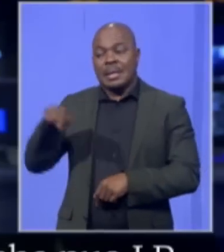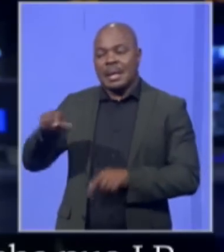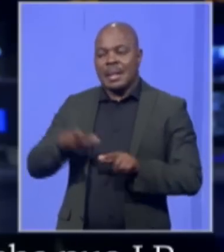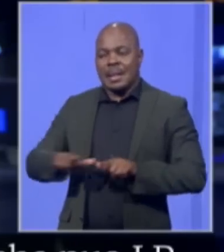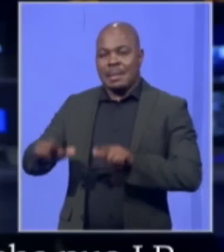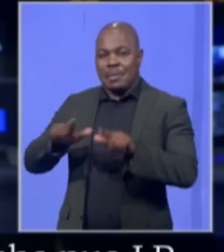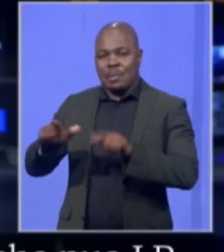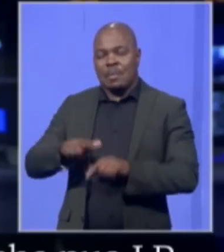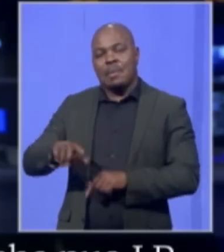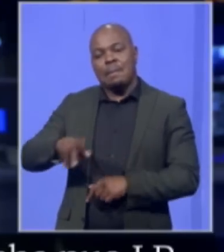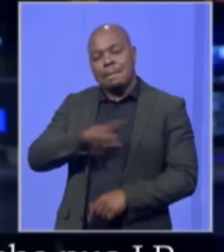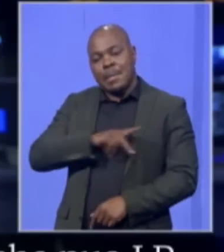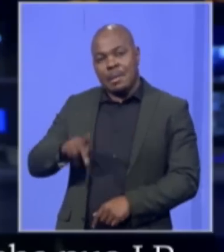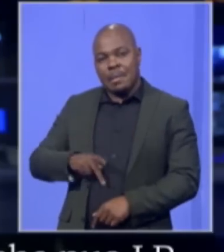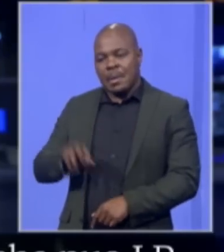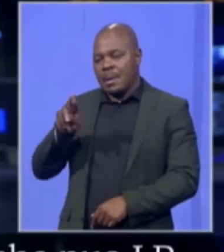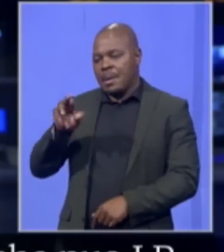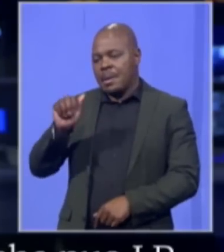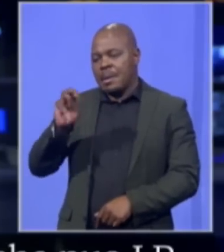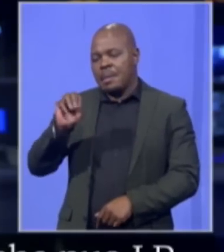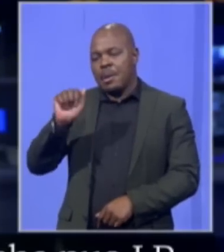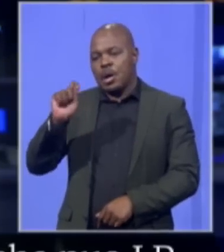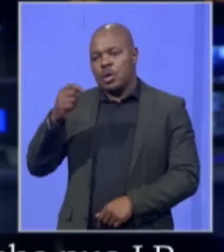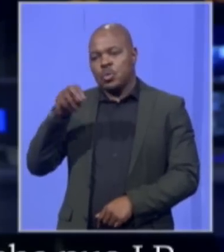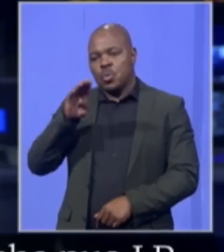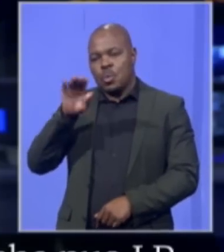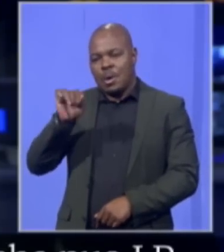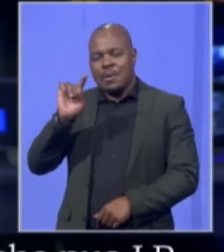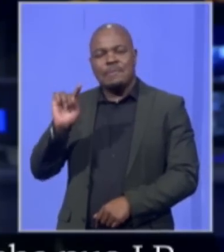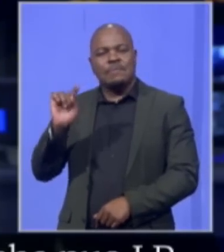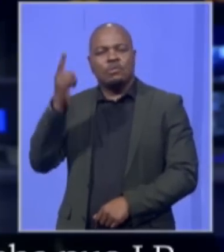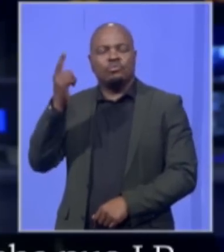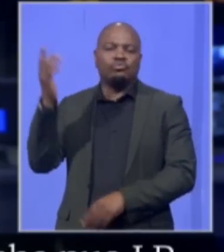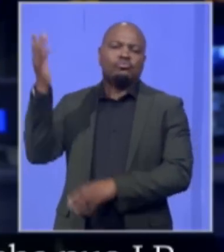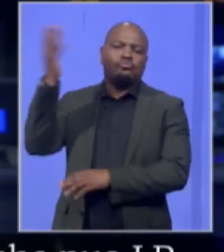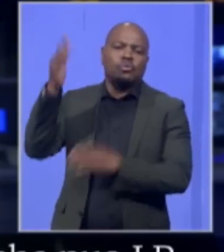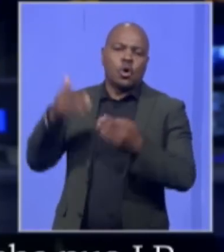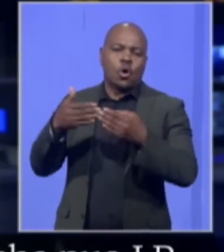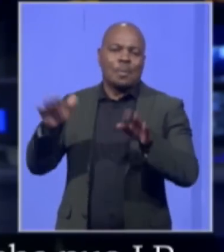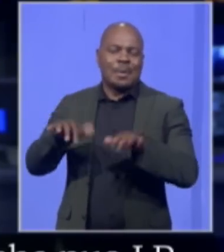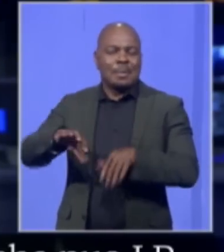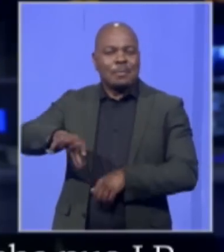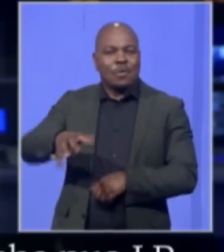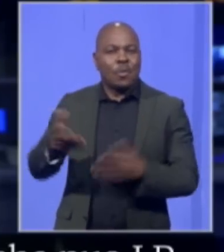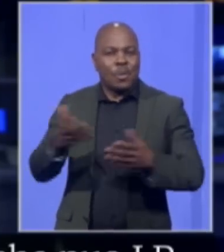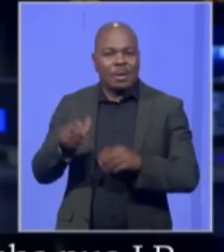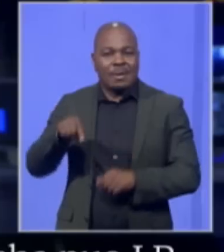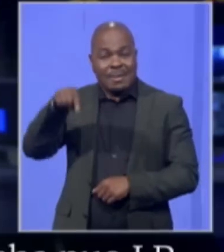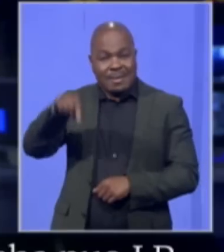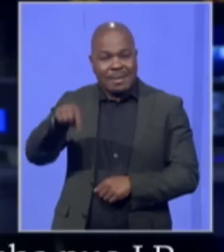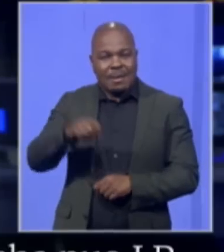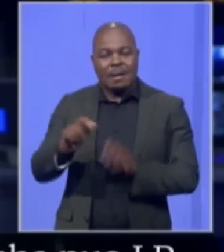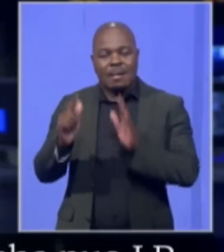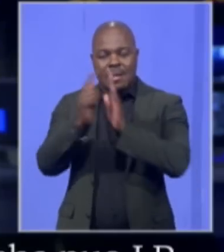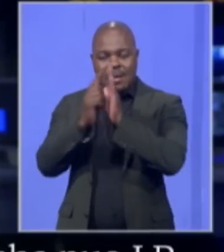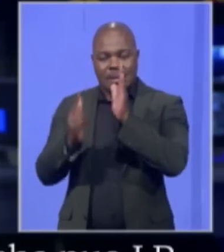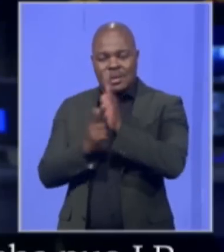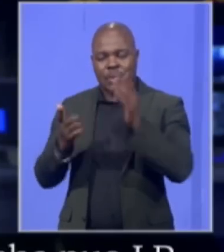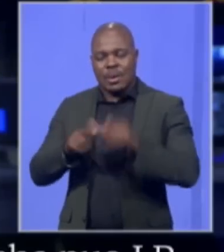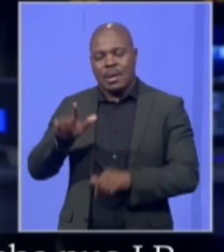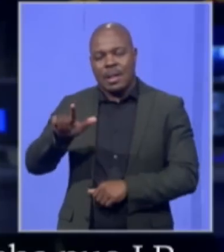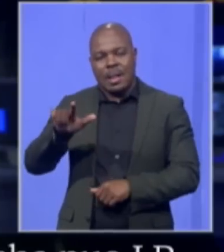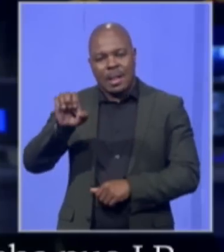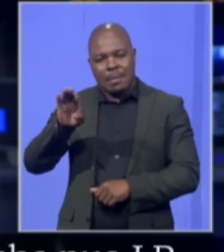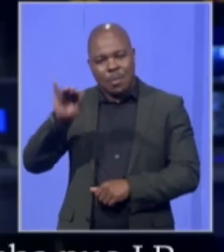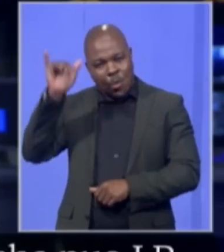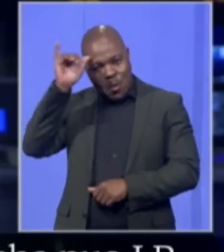Phophi Ramathuba o tlilo teka puo ya hae ya pele ya setjhaba ya province moahong wa lekgotla la ketsamolao le boa